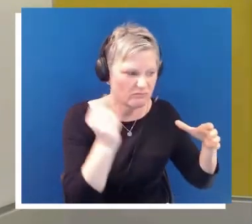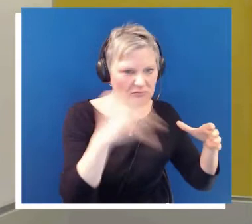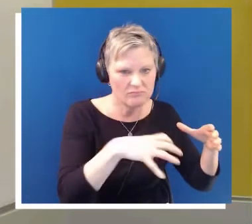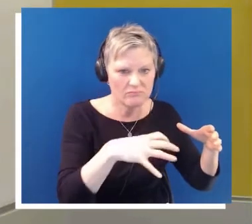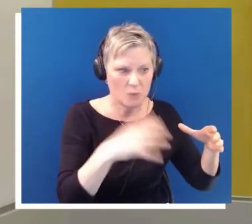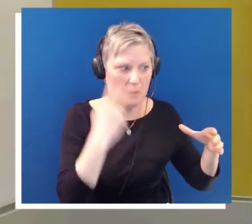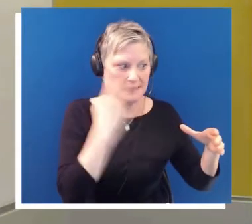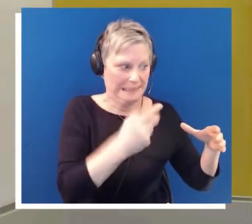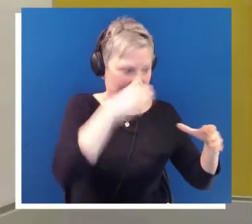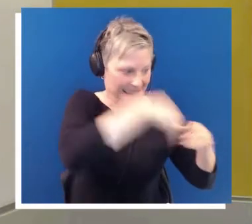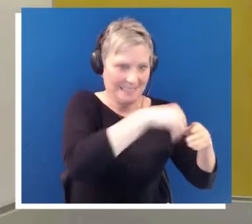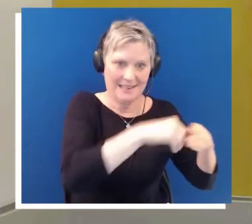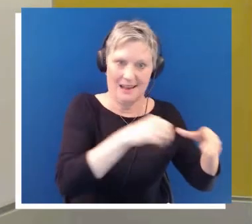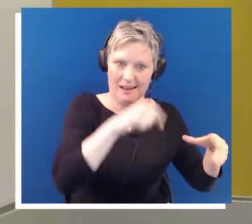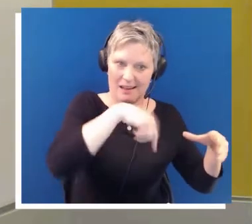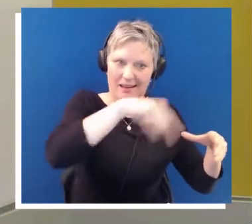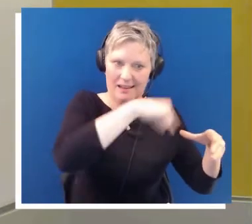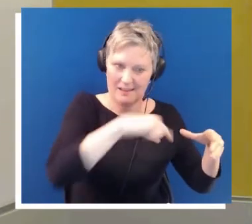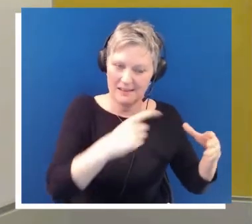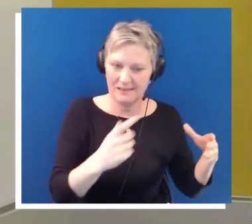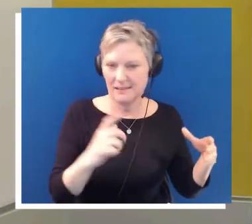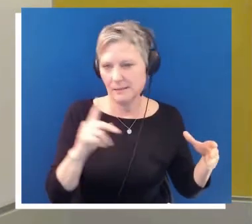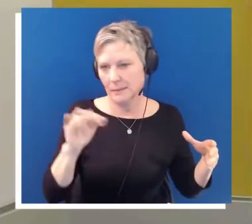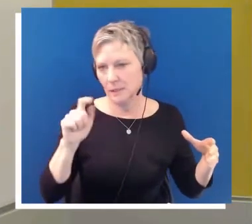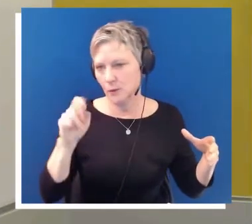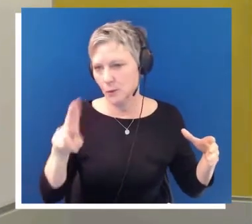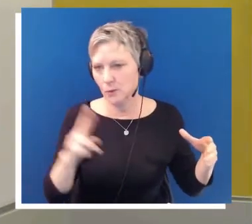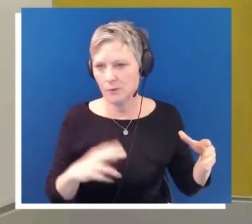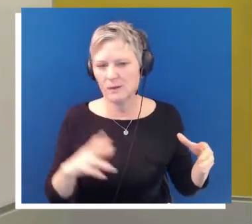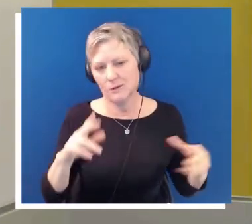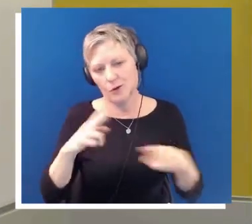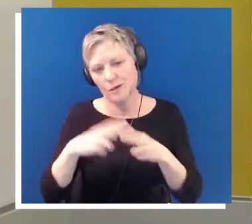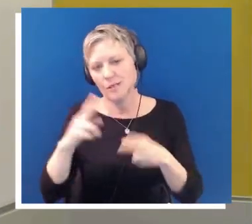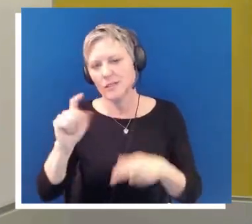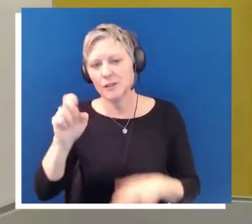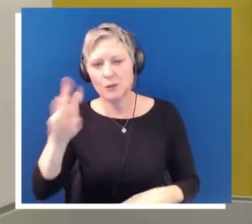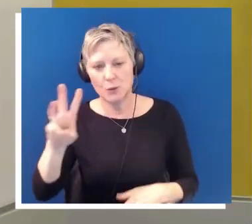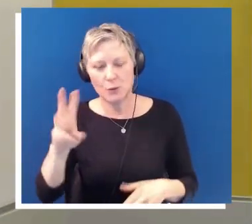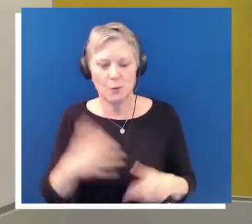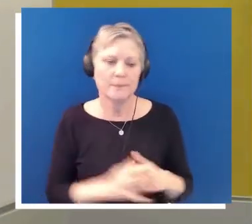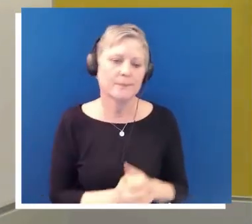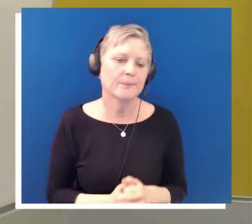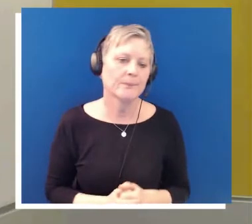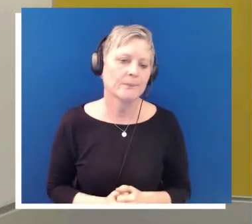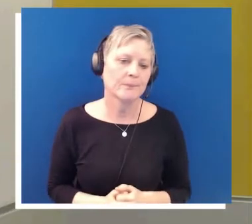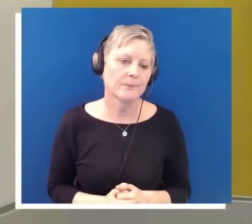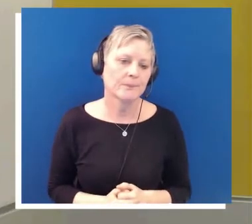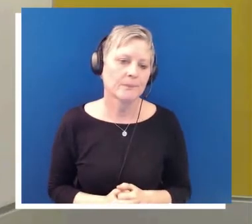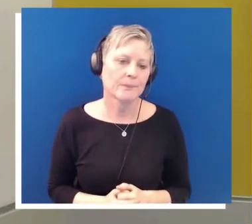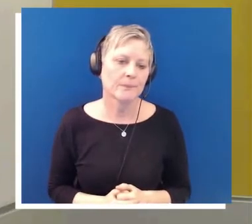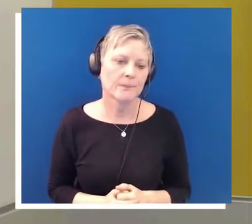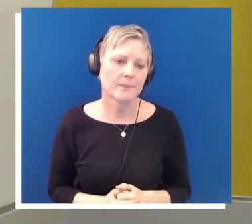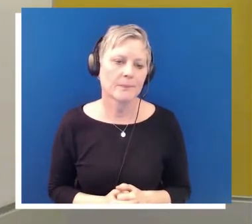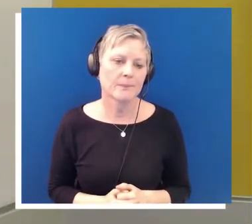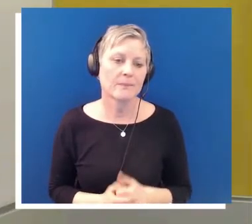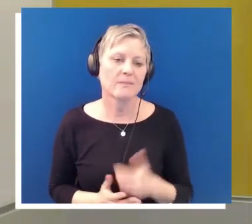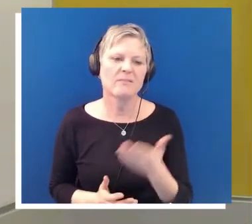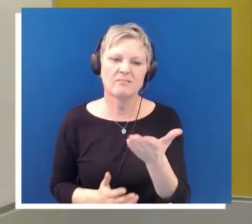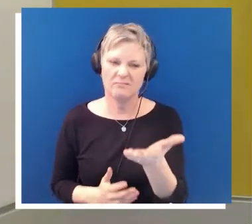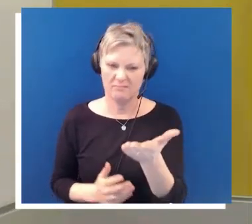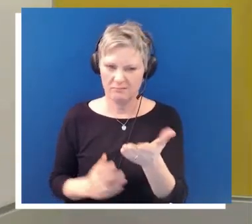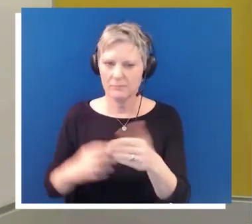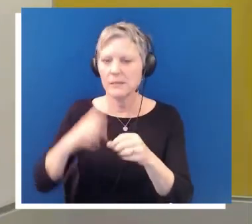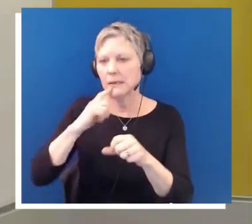Get those going like that. Throw that around a little bit. And then right in with my